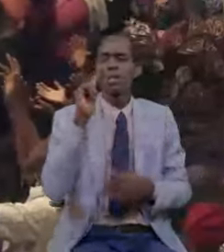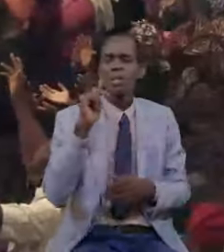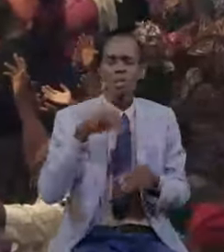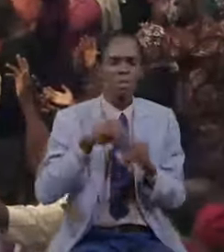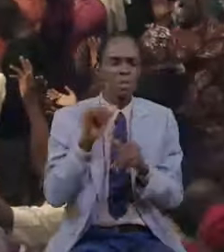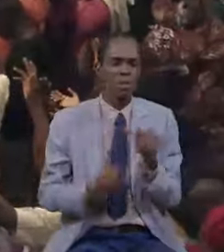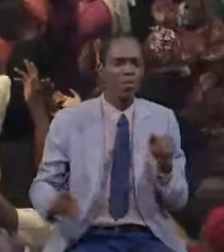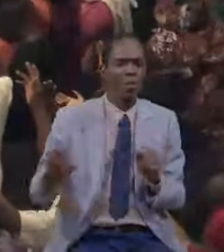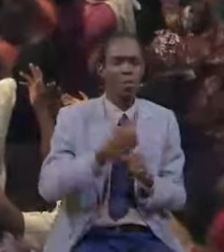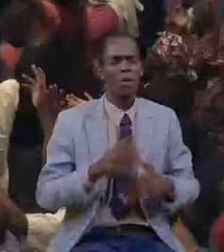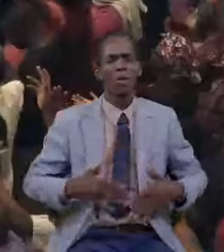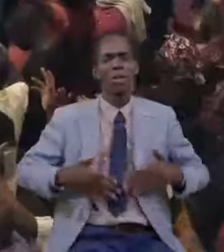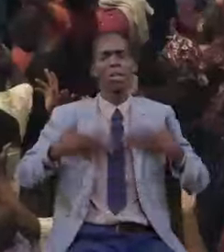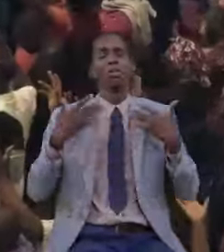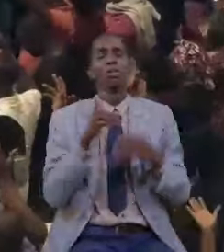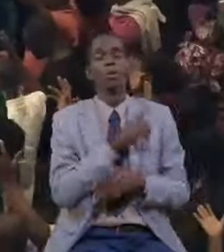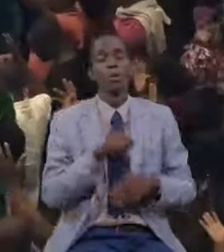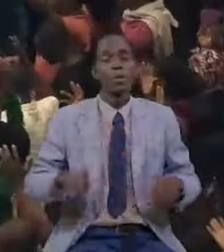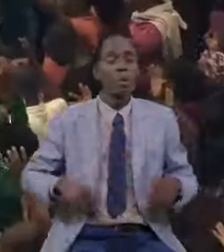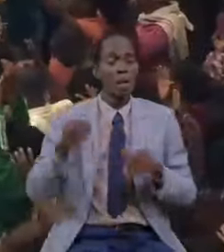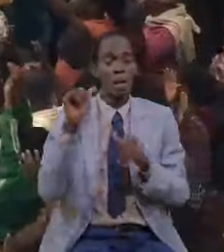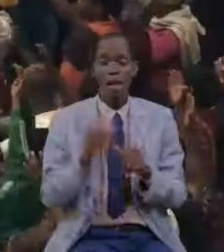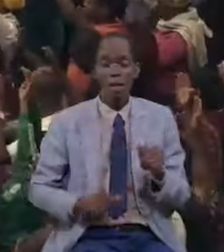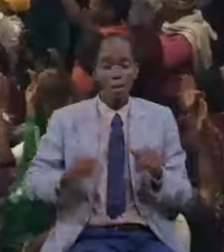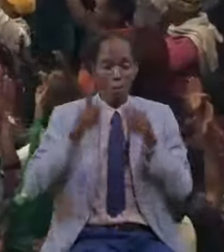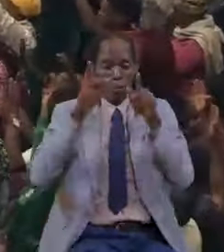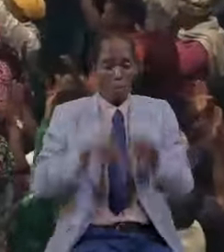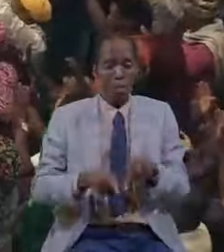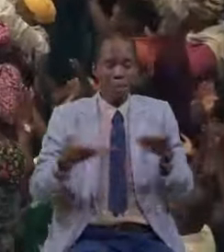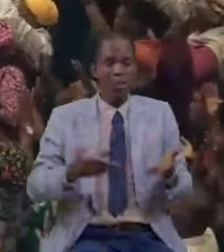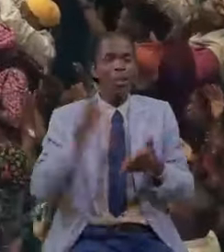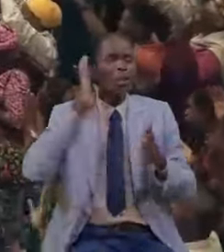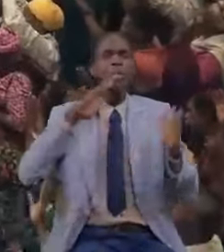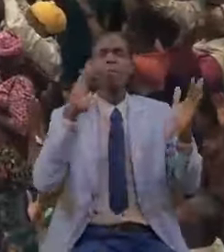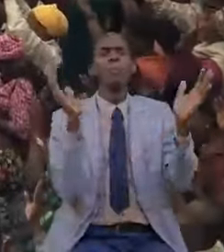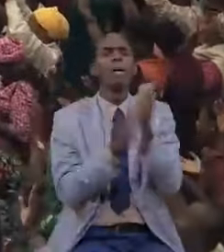mouth. Lord, every soul here will praise the Lord.